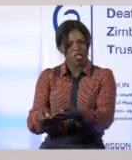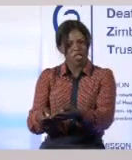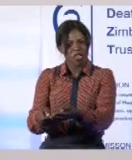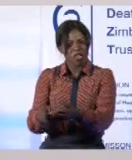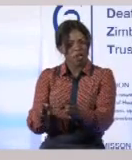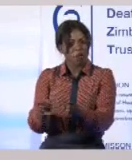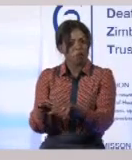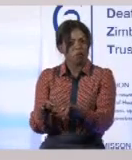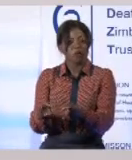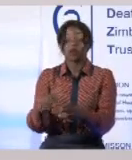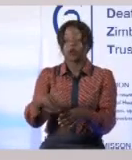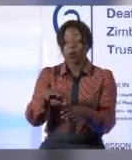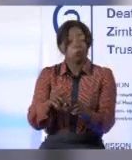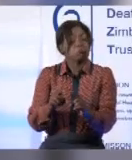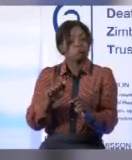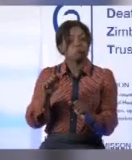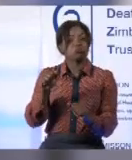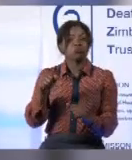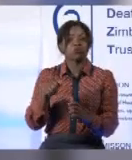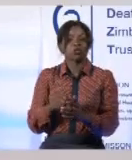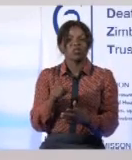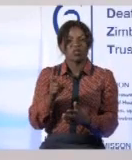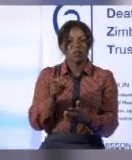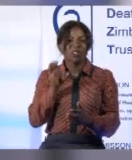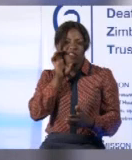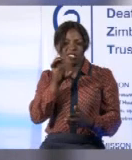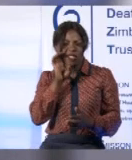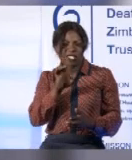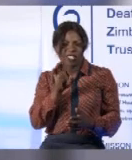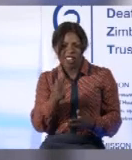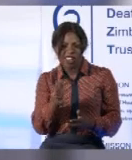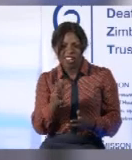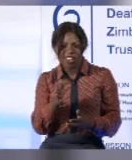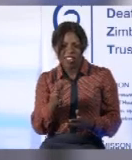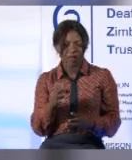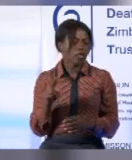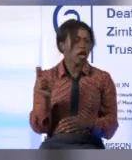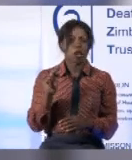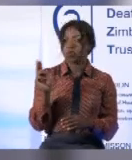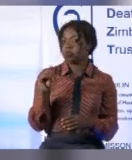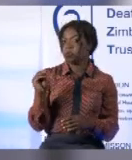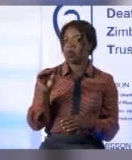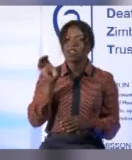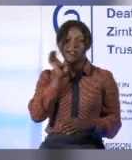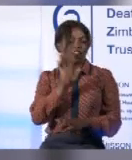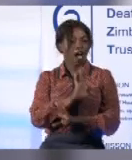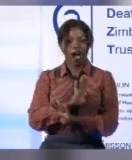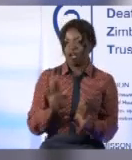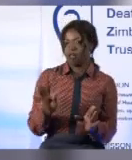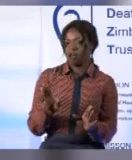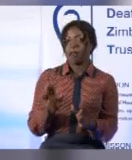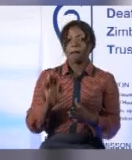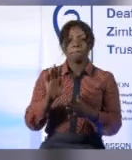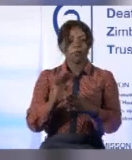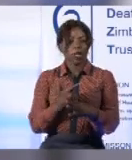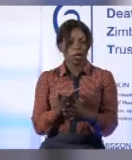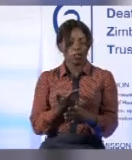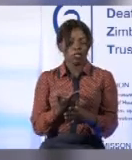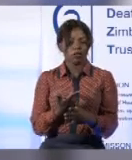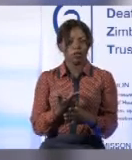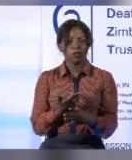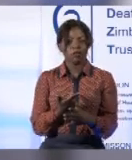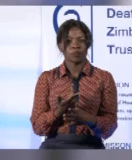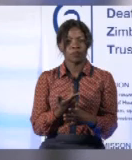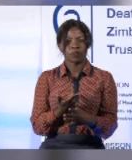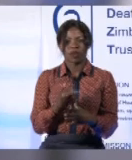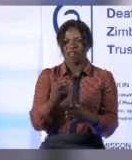Of course, juggling them. Mm. So are you cheating? No, no. No, I'm not cheating, because there's no one